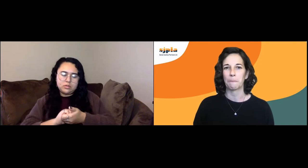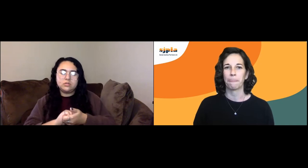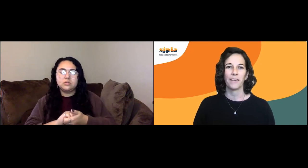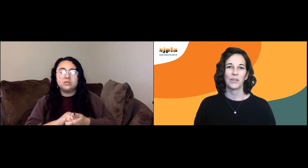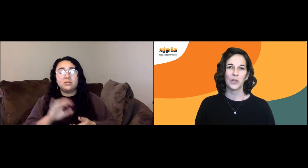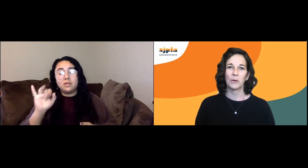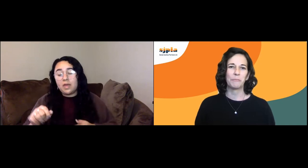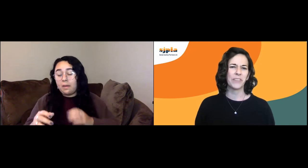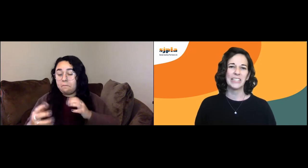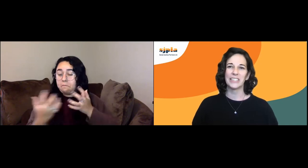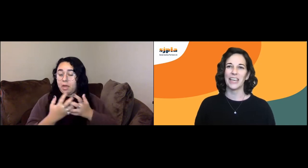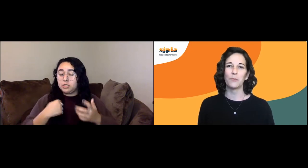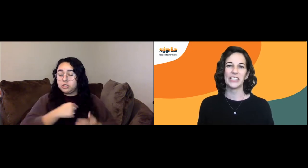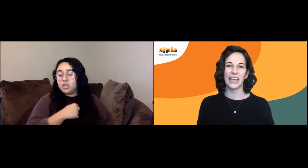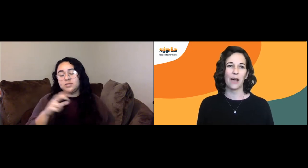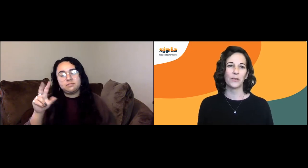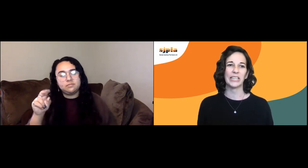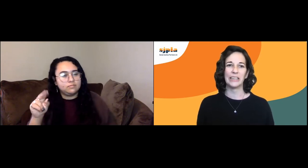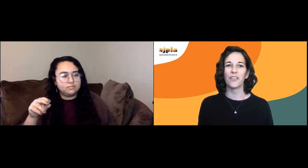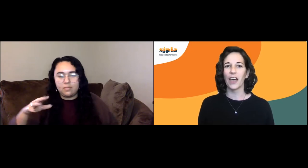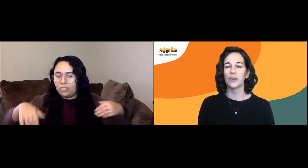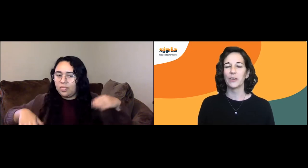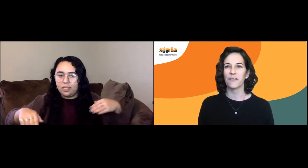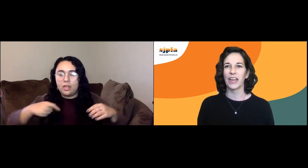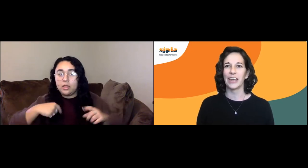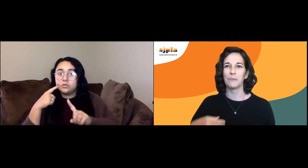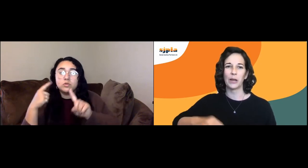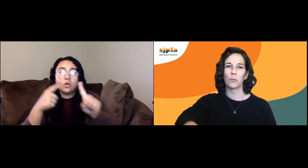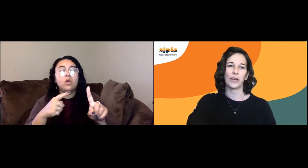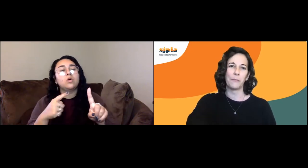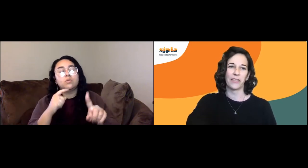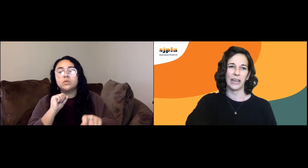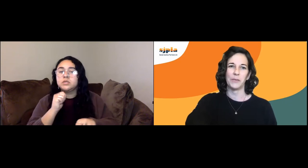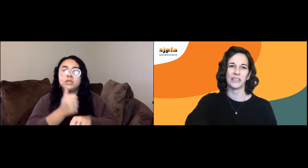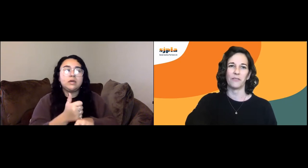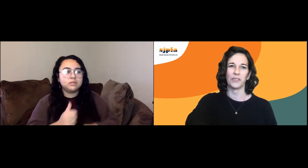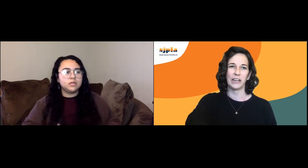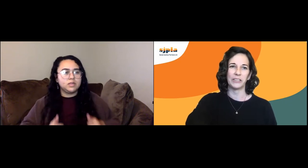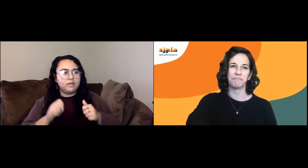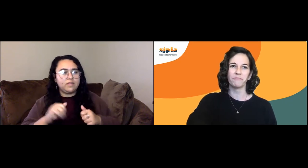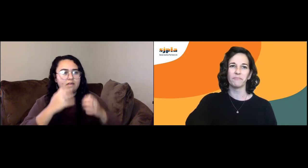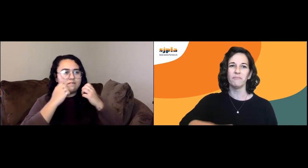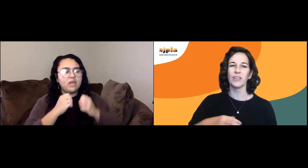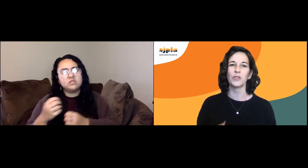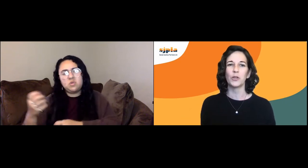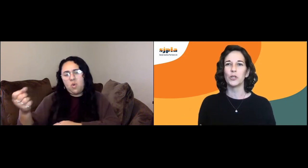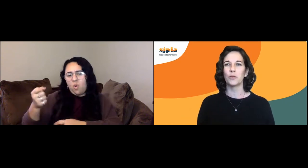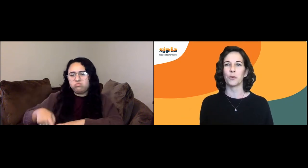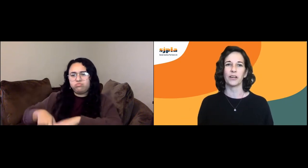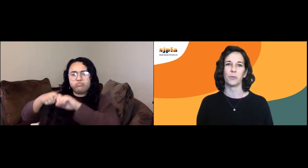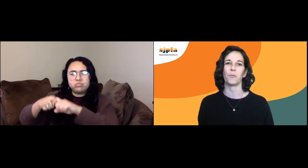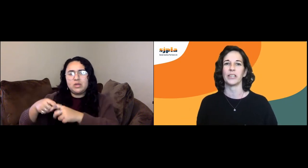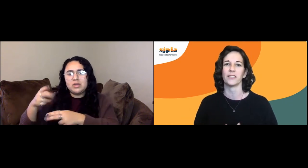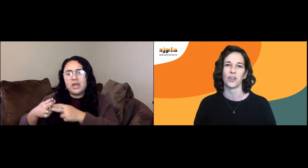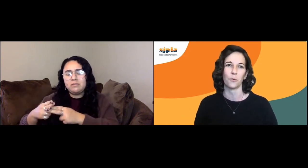aspirational. So instead, we set out to live the values of that name and worry about the name itself later. So to do the